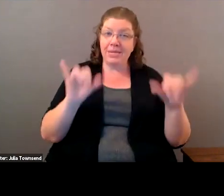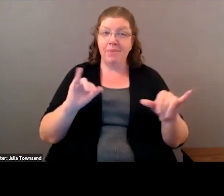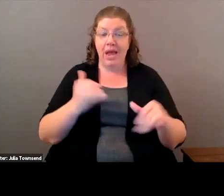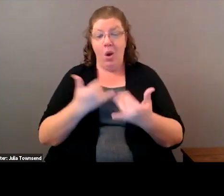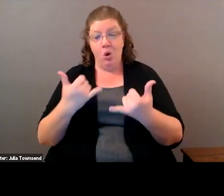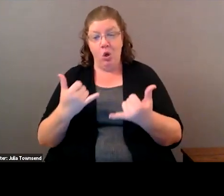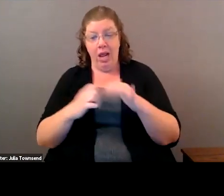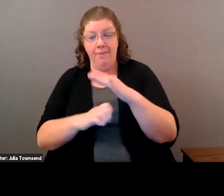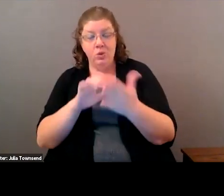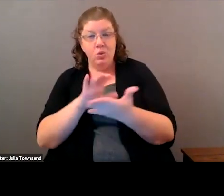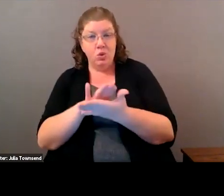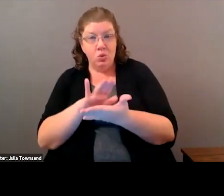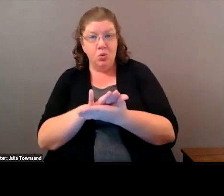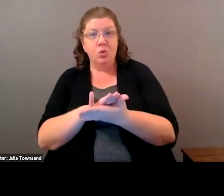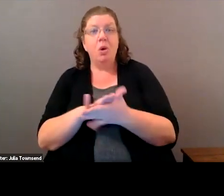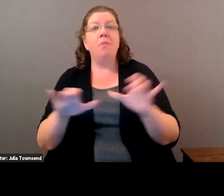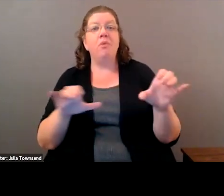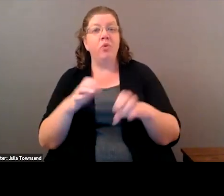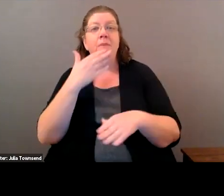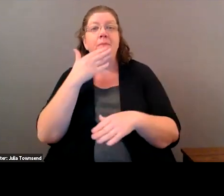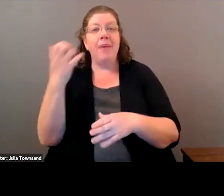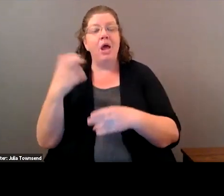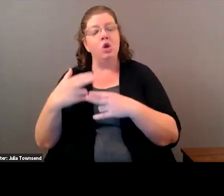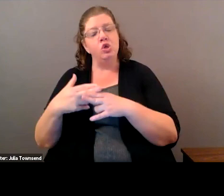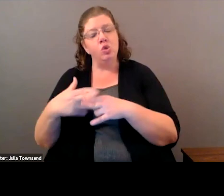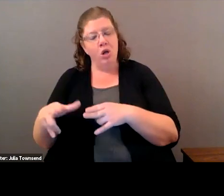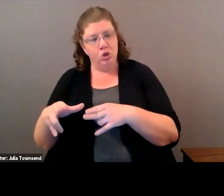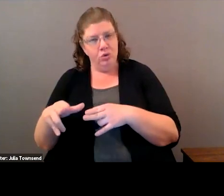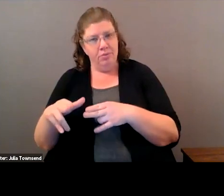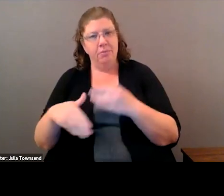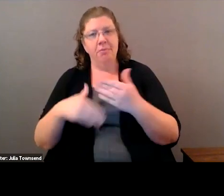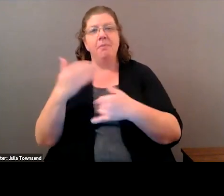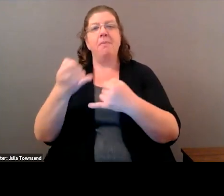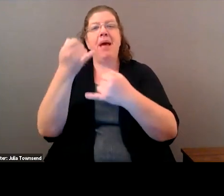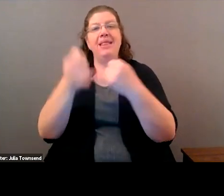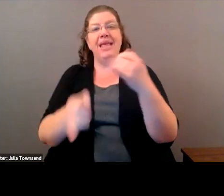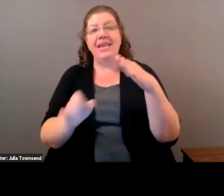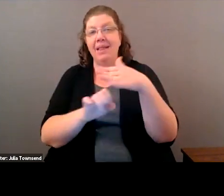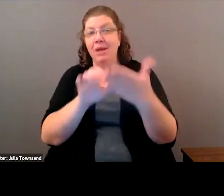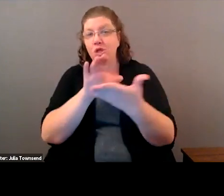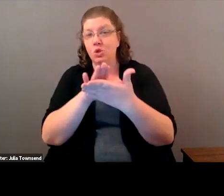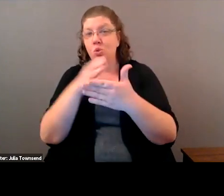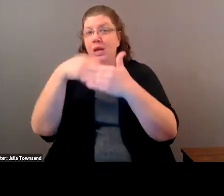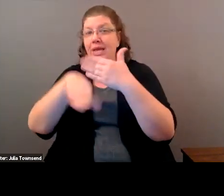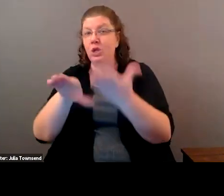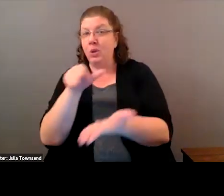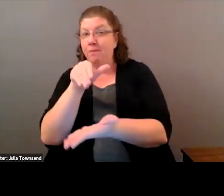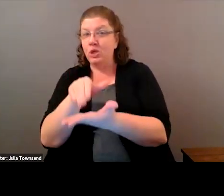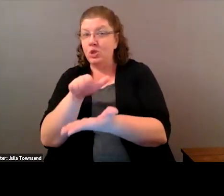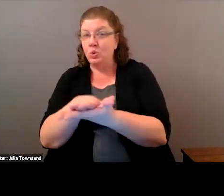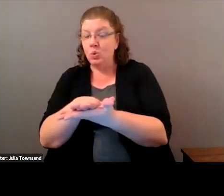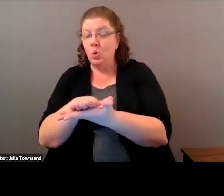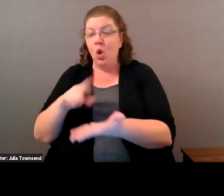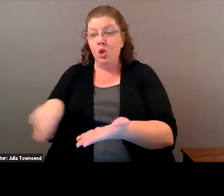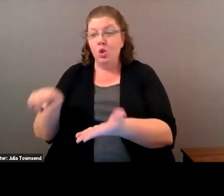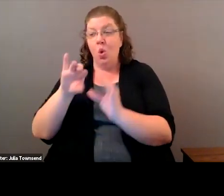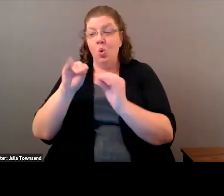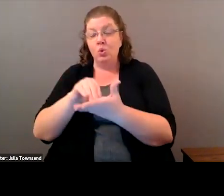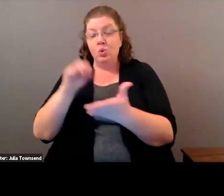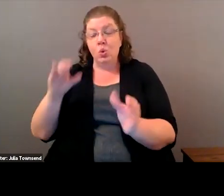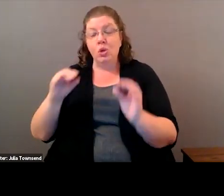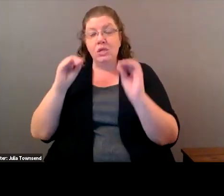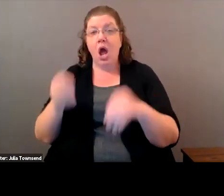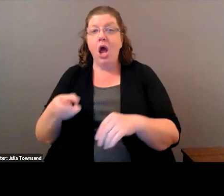schools, do perform better in the short term. But by the end of elementary school and into middle school, students in classrooms taught in